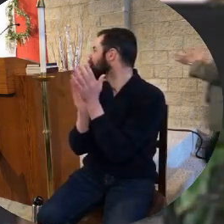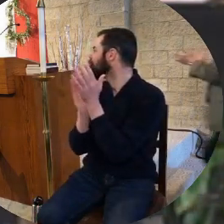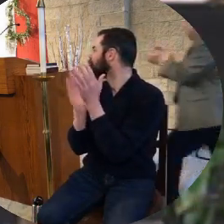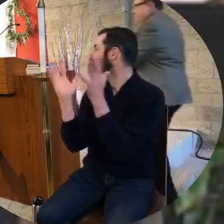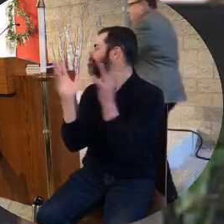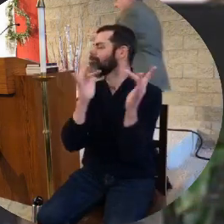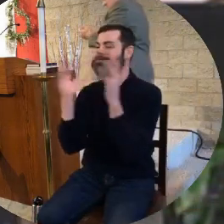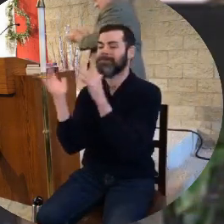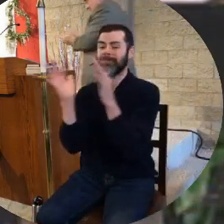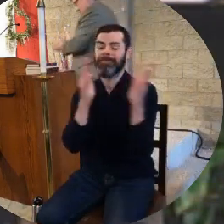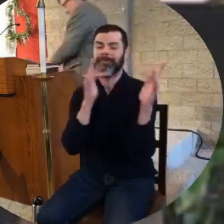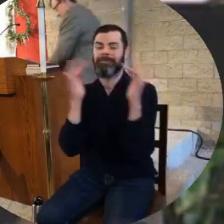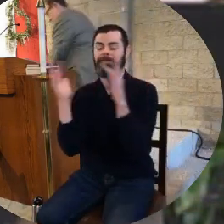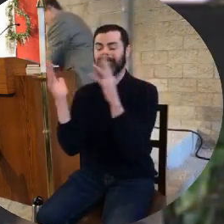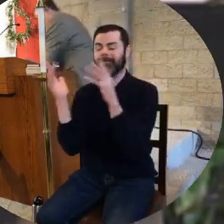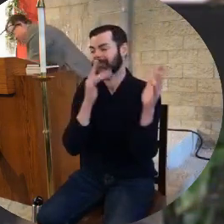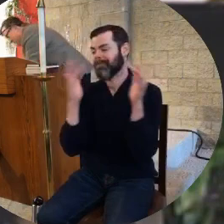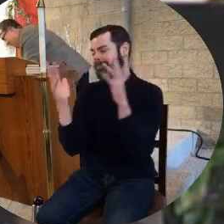We're going to go. Mm-hmm.